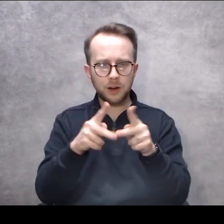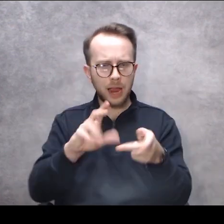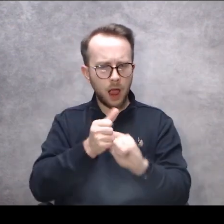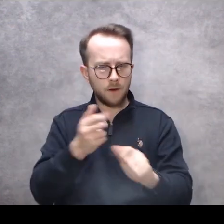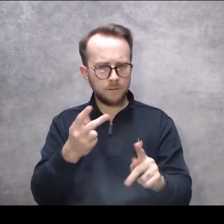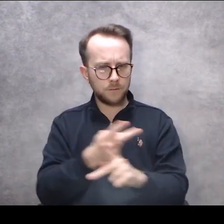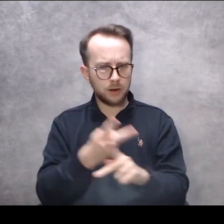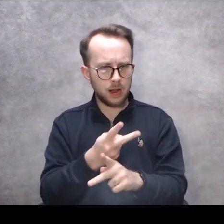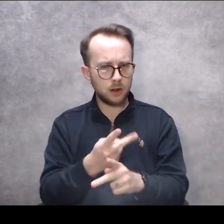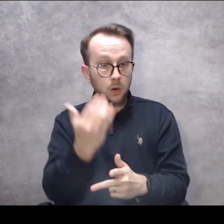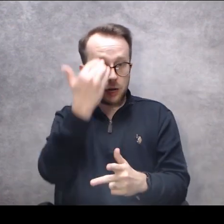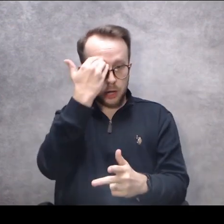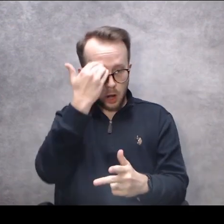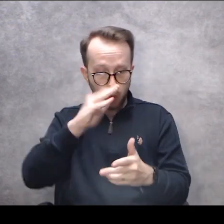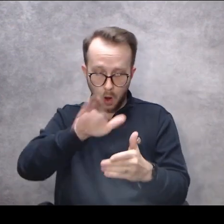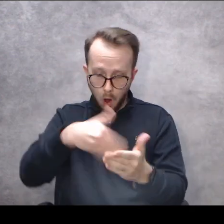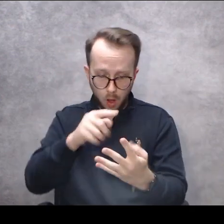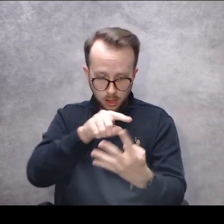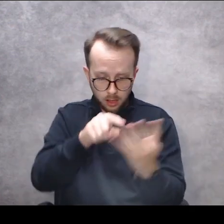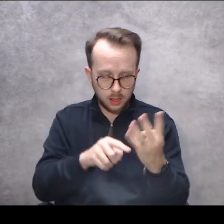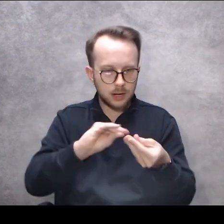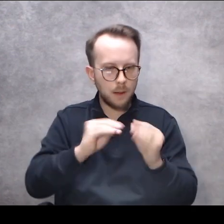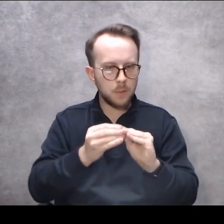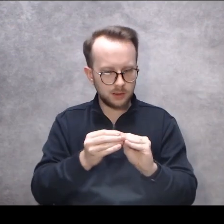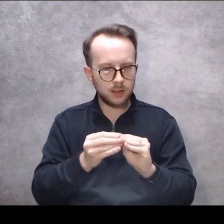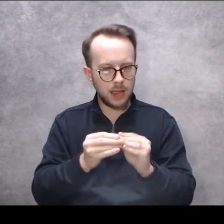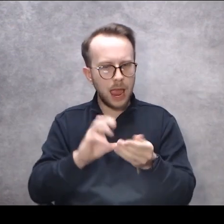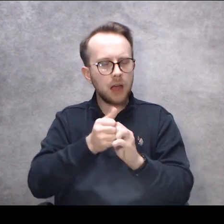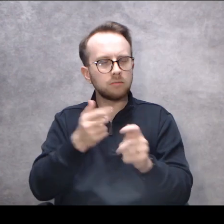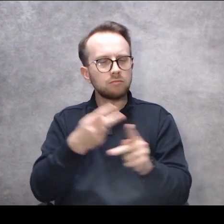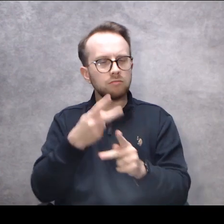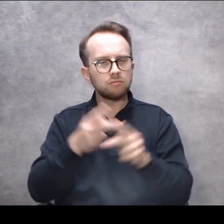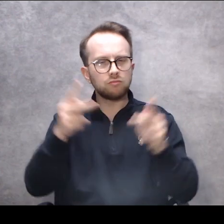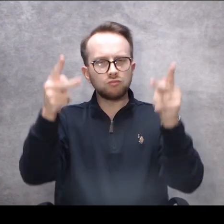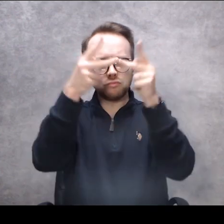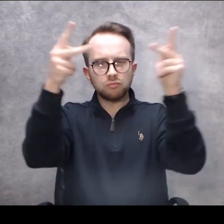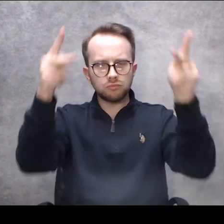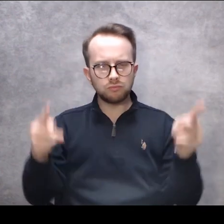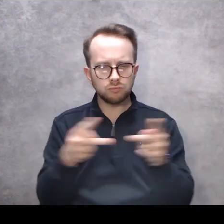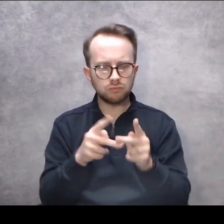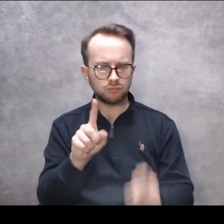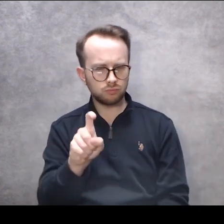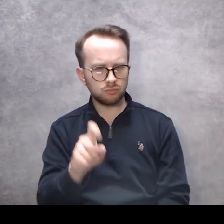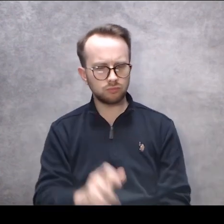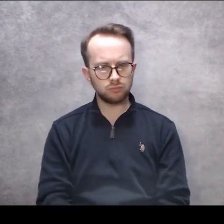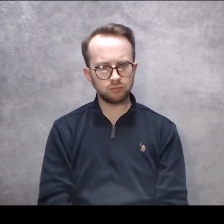all of our numbers? How can we find the perimeter of our rectangle?